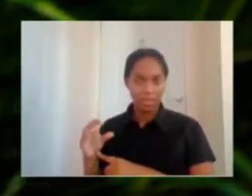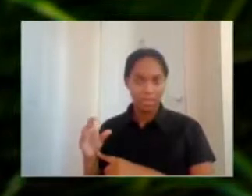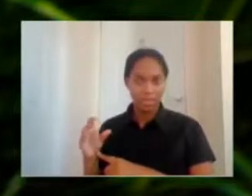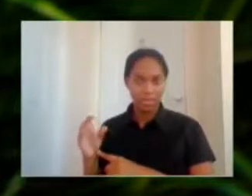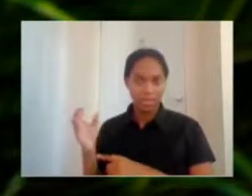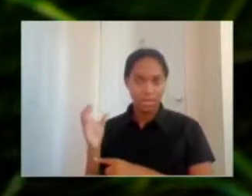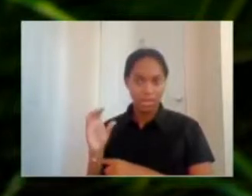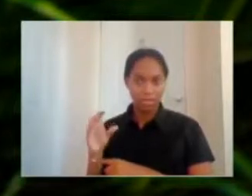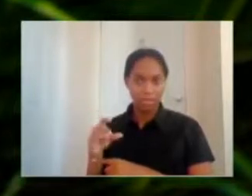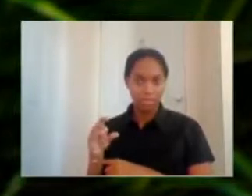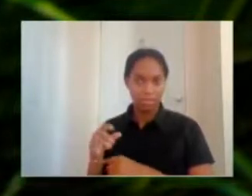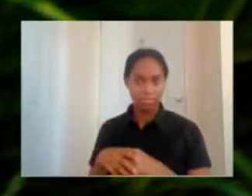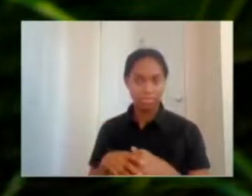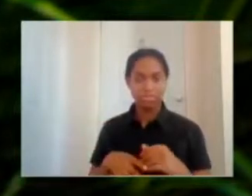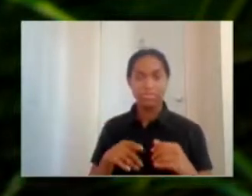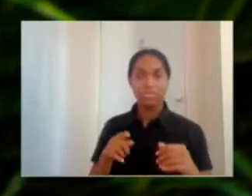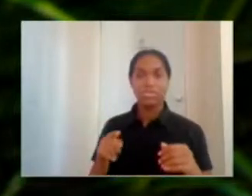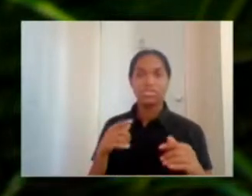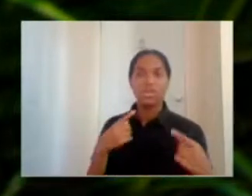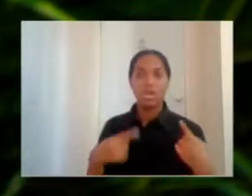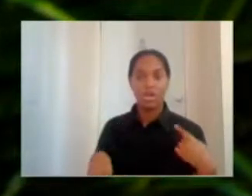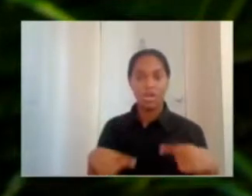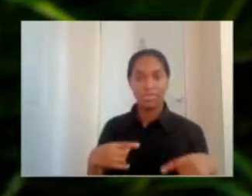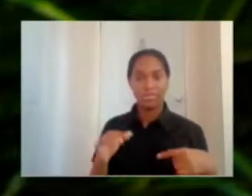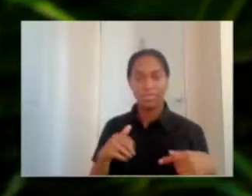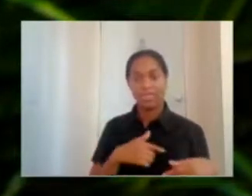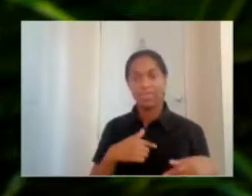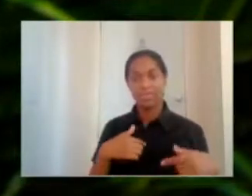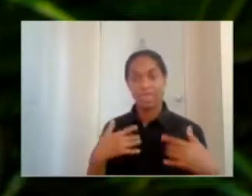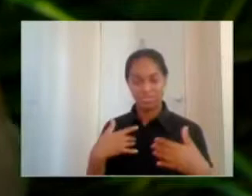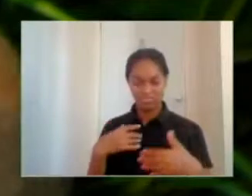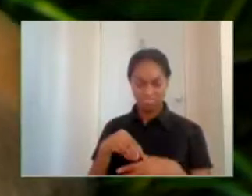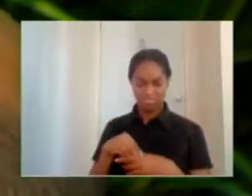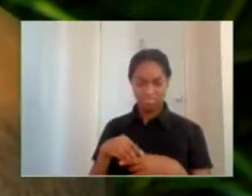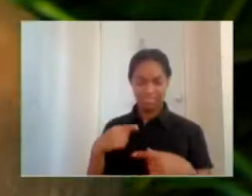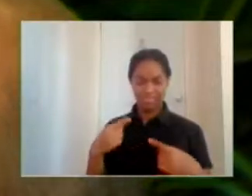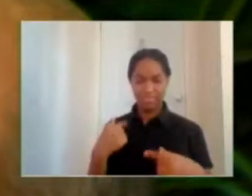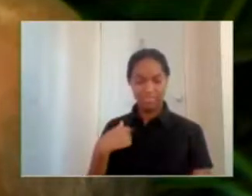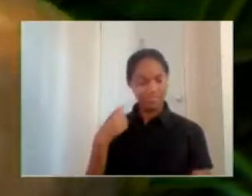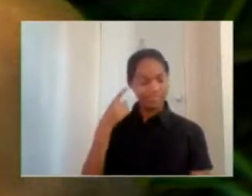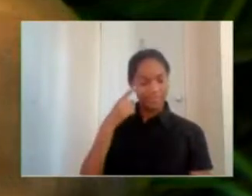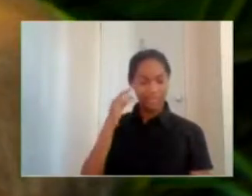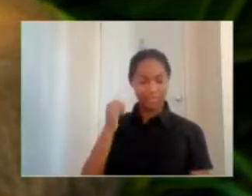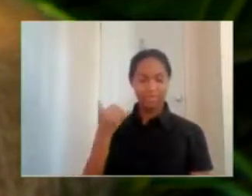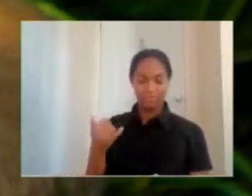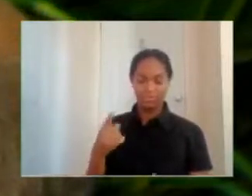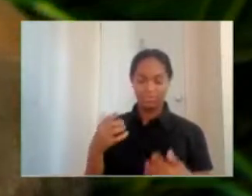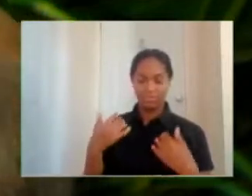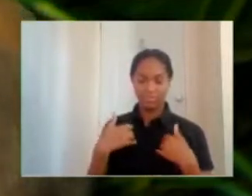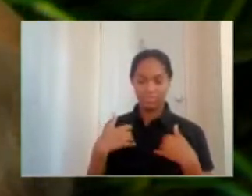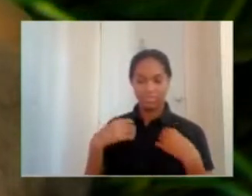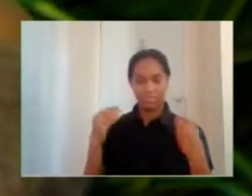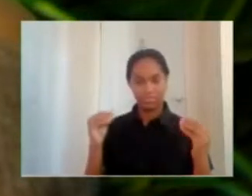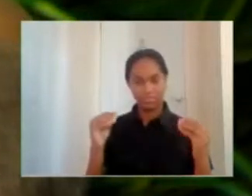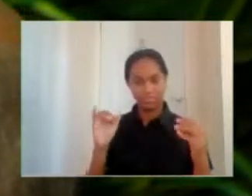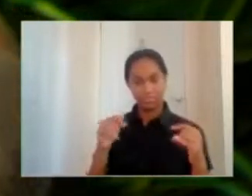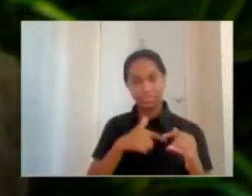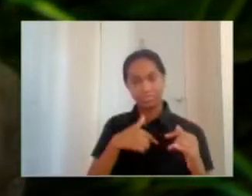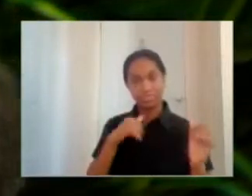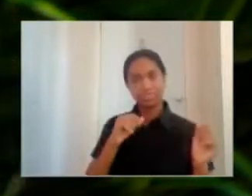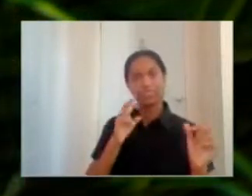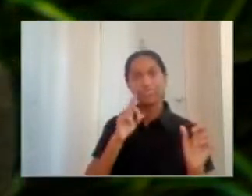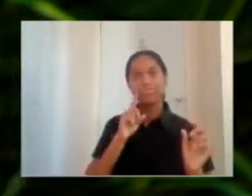an argument that we have internally. And I think the fact that now there's a market that we can really look at